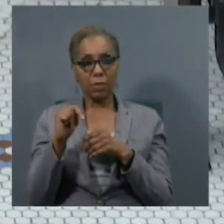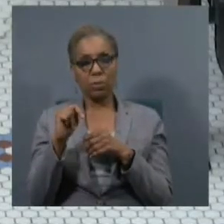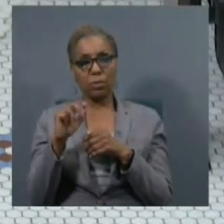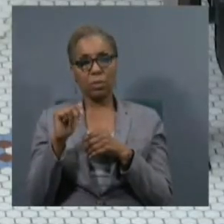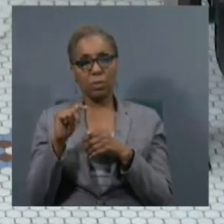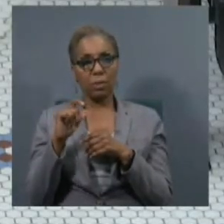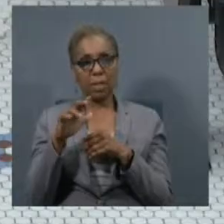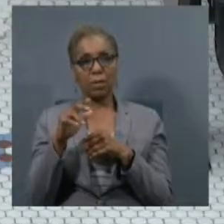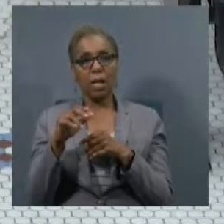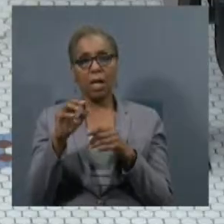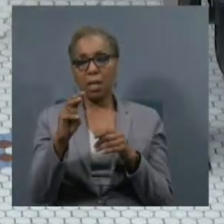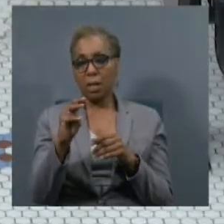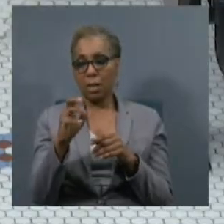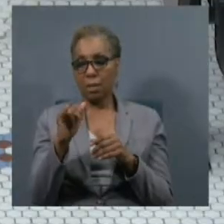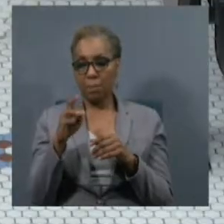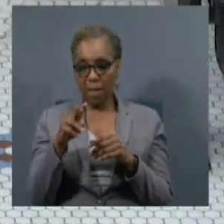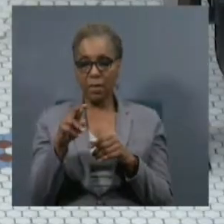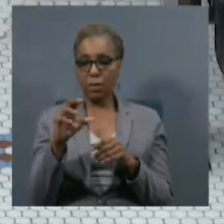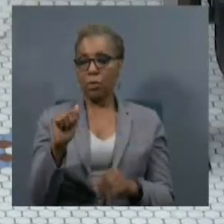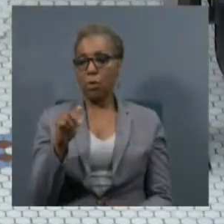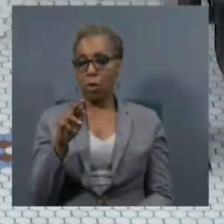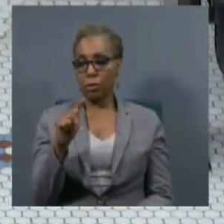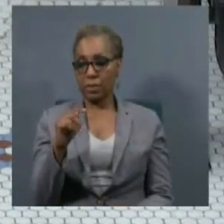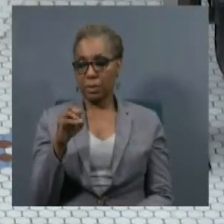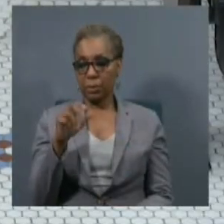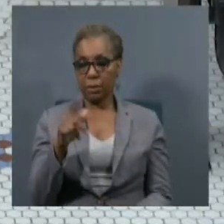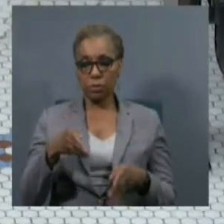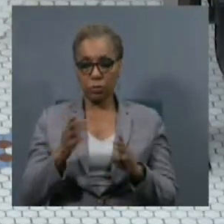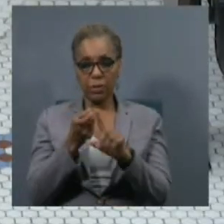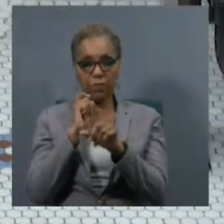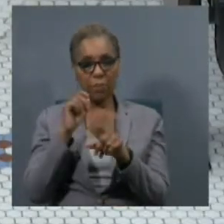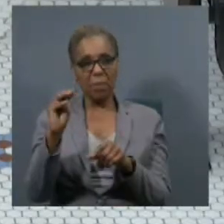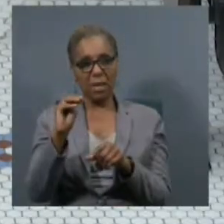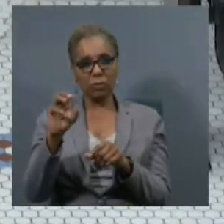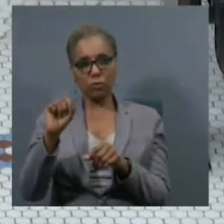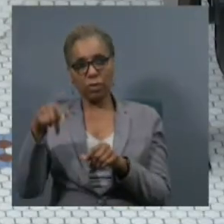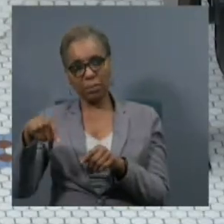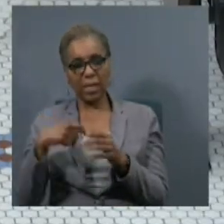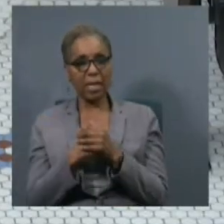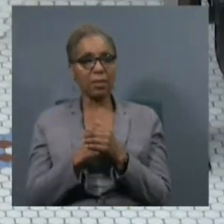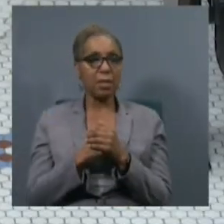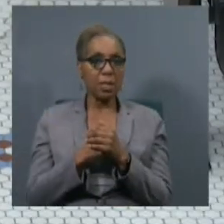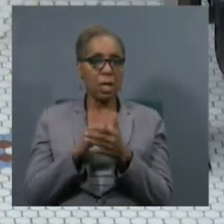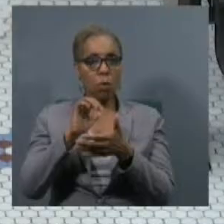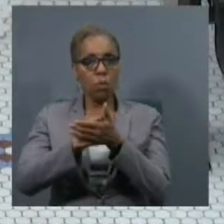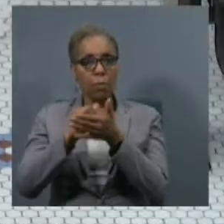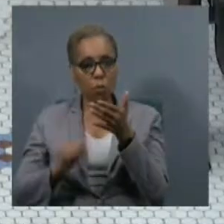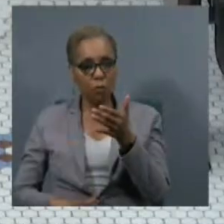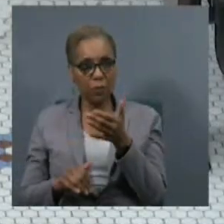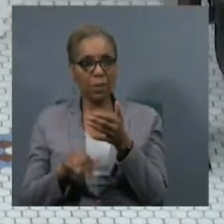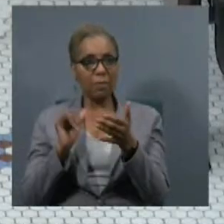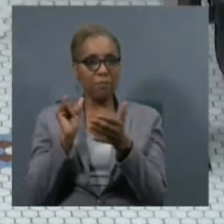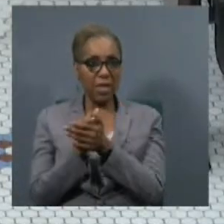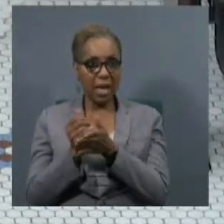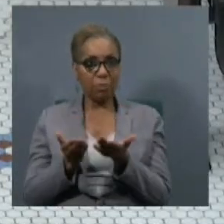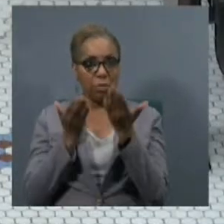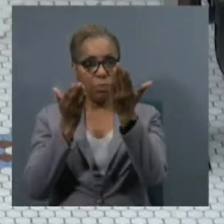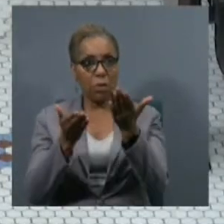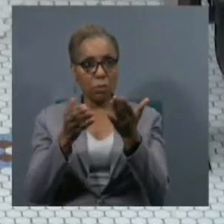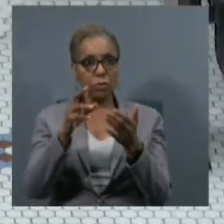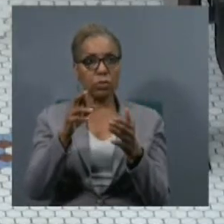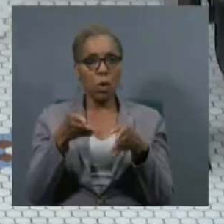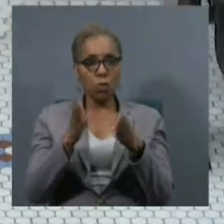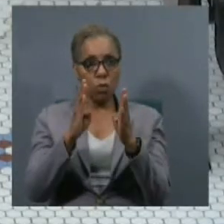minor arterial street, from the master street plan. This is the proposed removal of this proposed